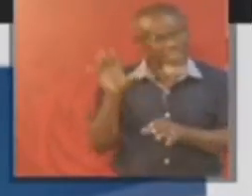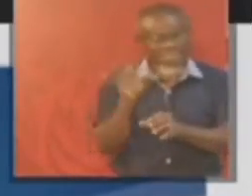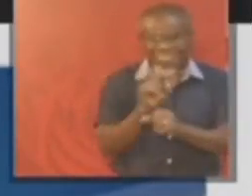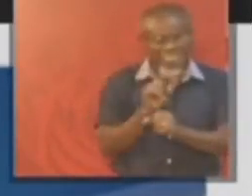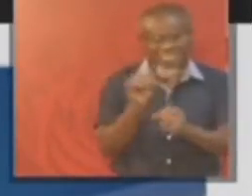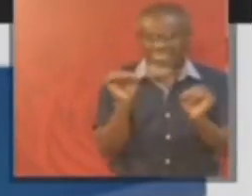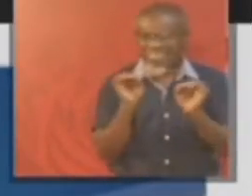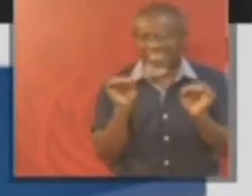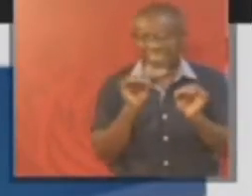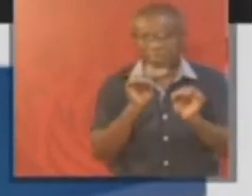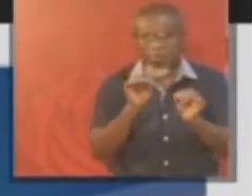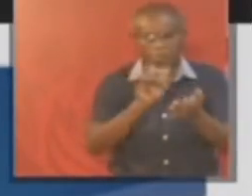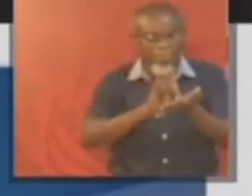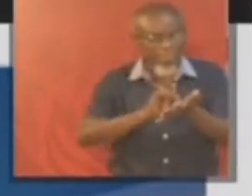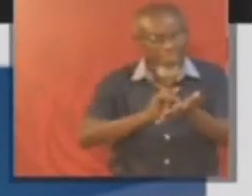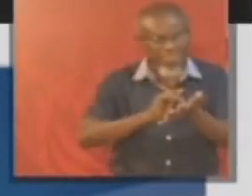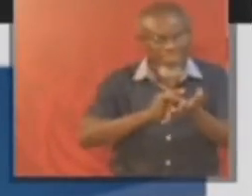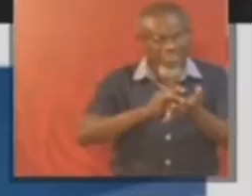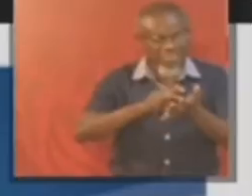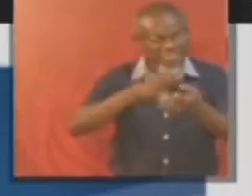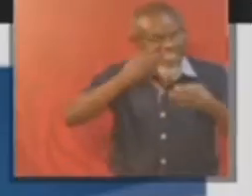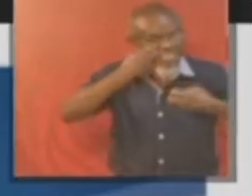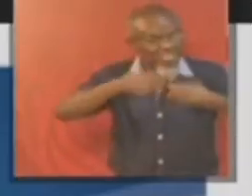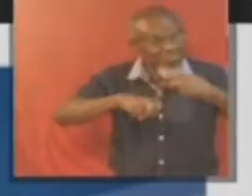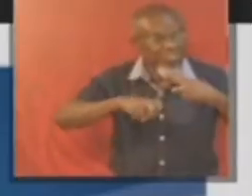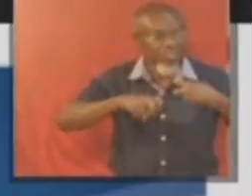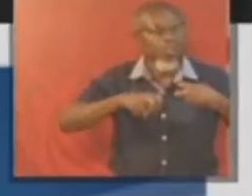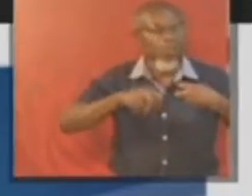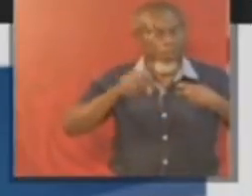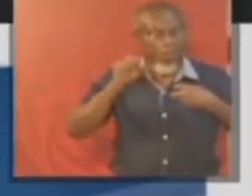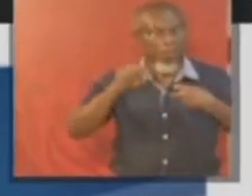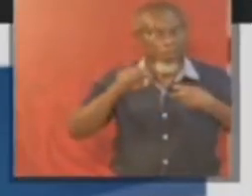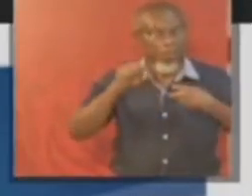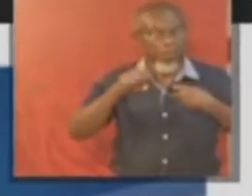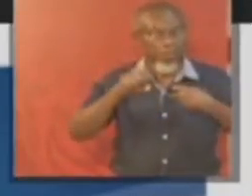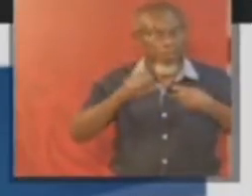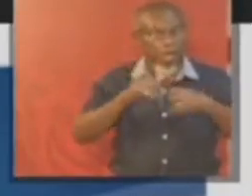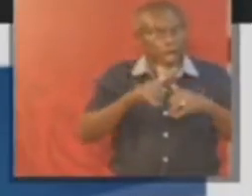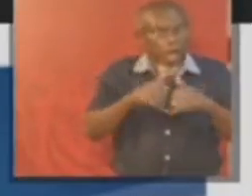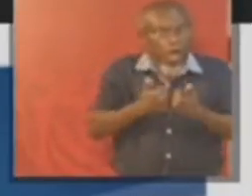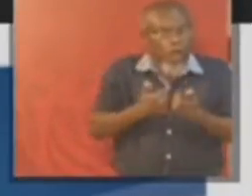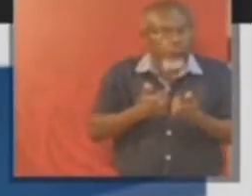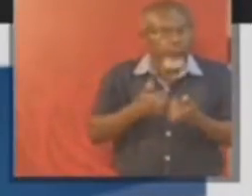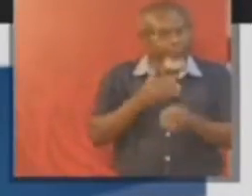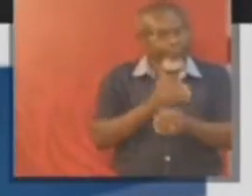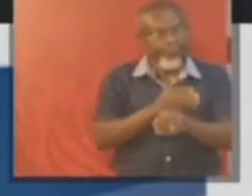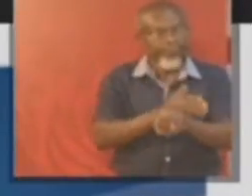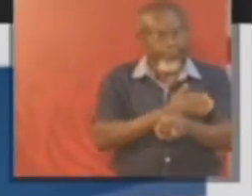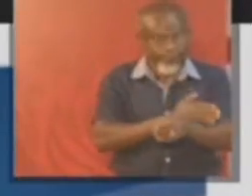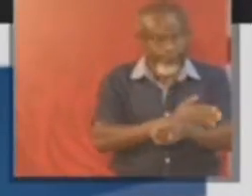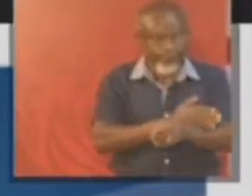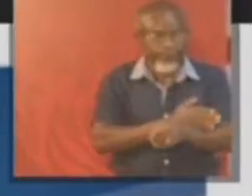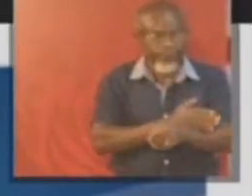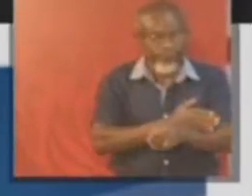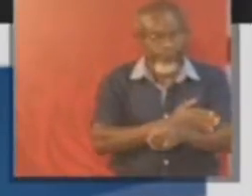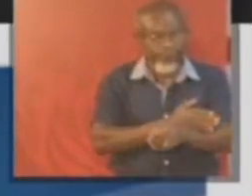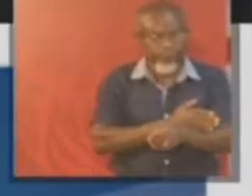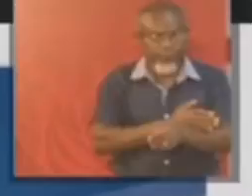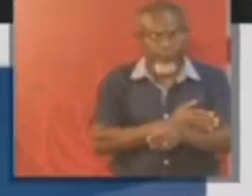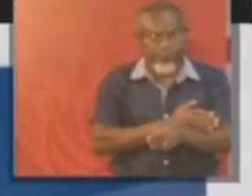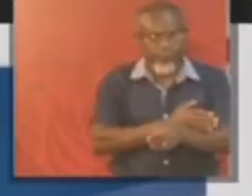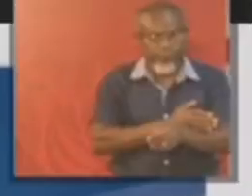to do to enhance that delivery of medicines or delivery of care to patients, this is where the primary